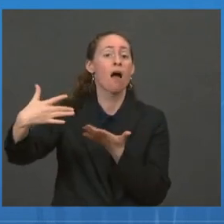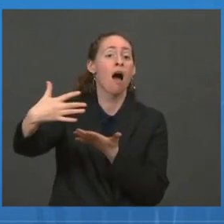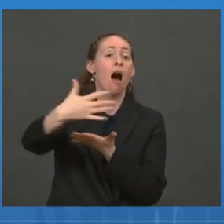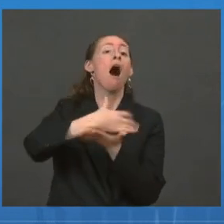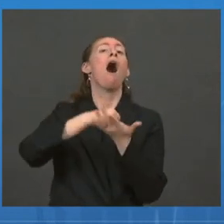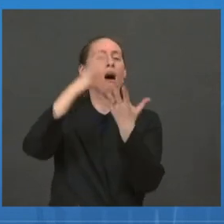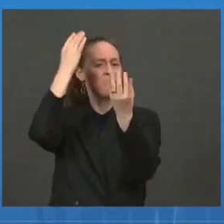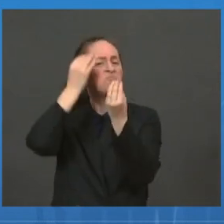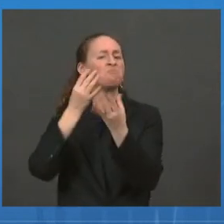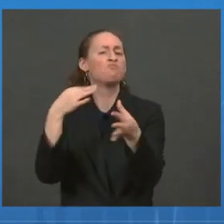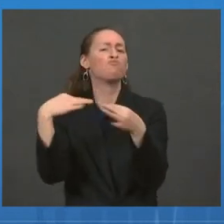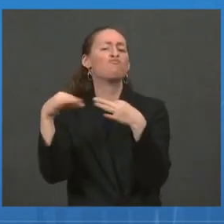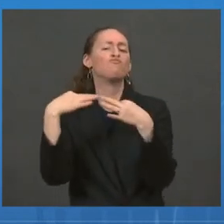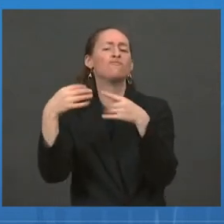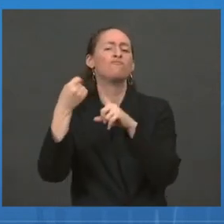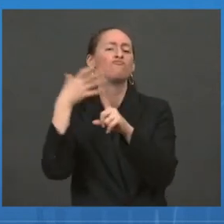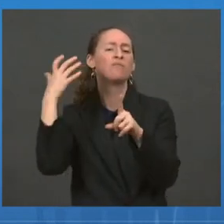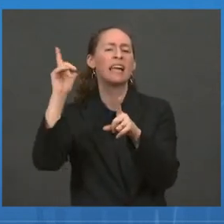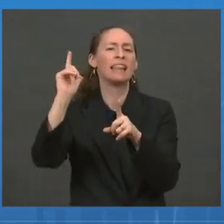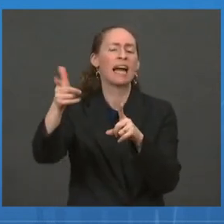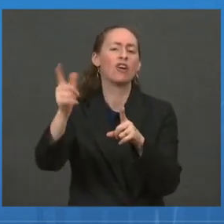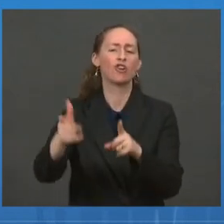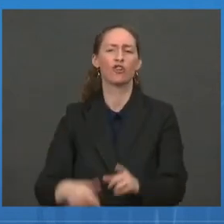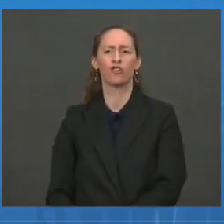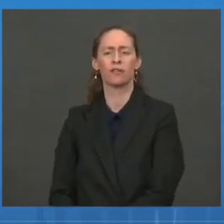shannon betty peace nbc